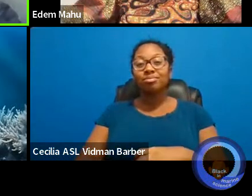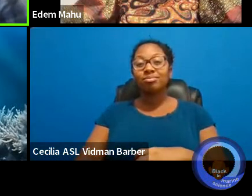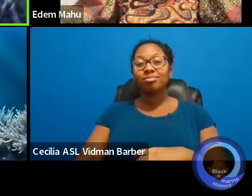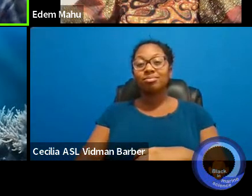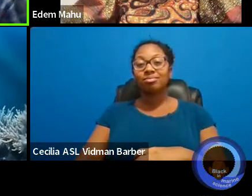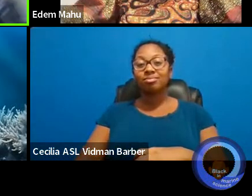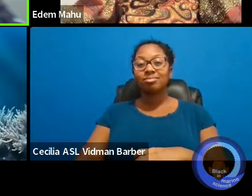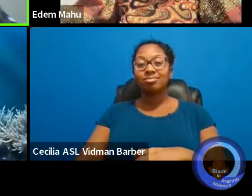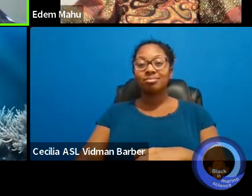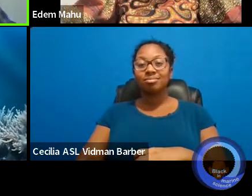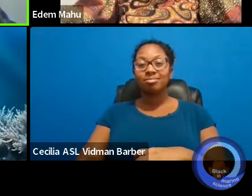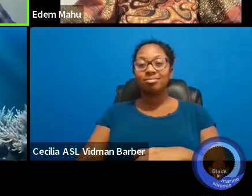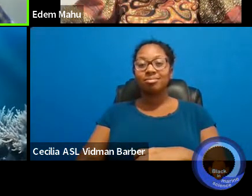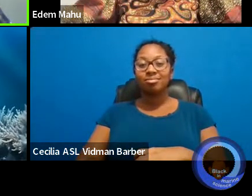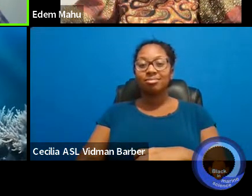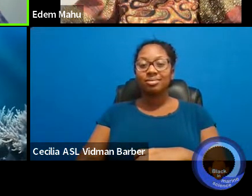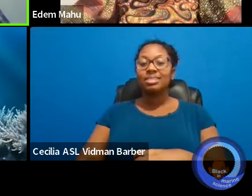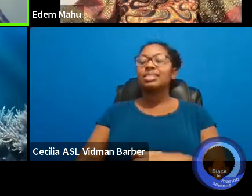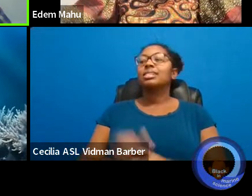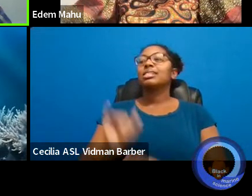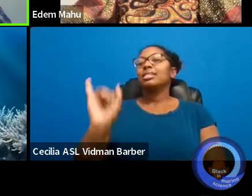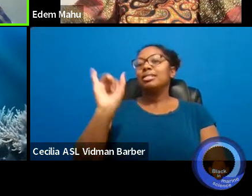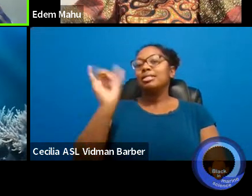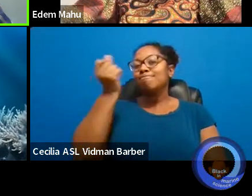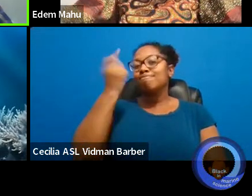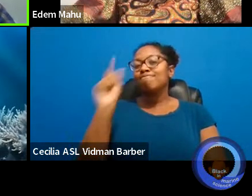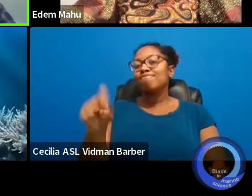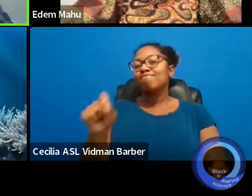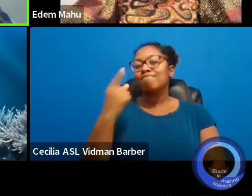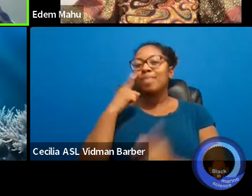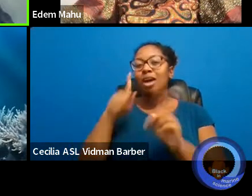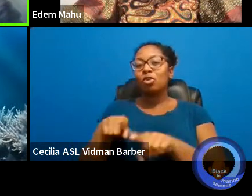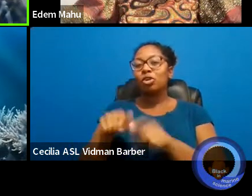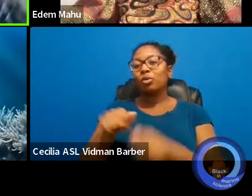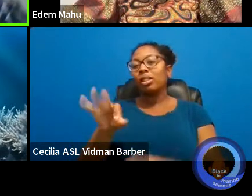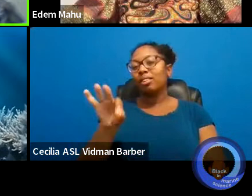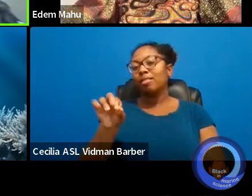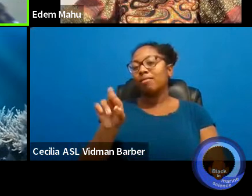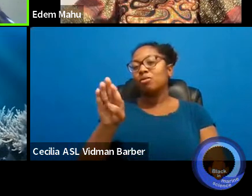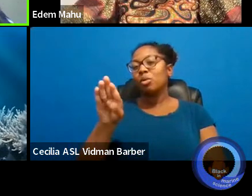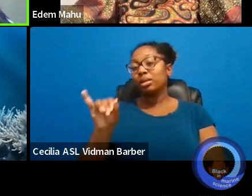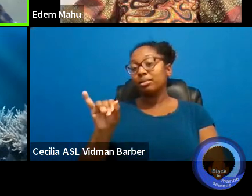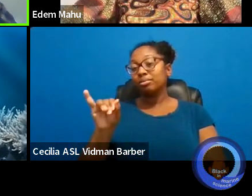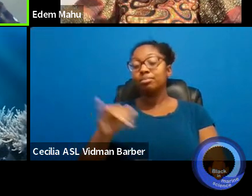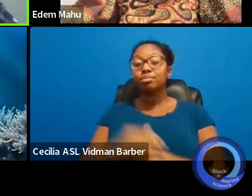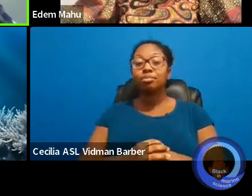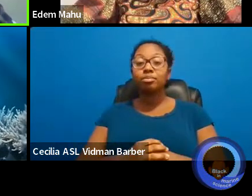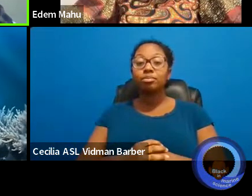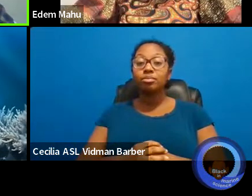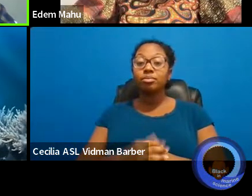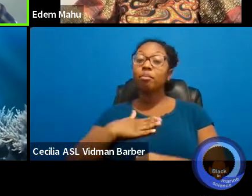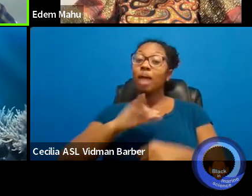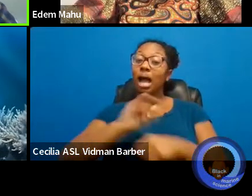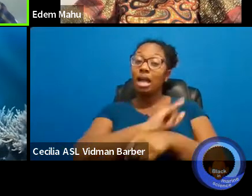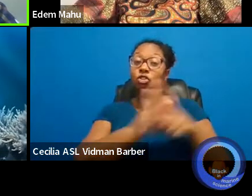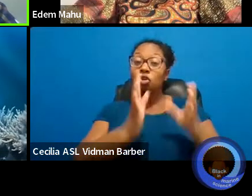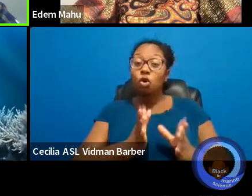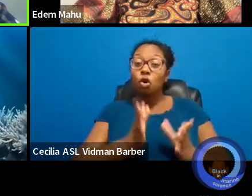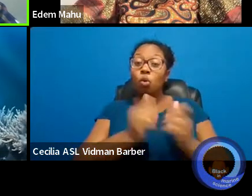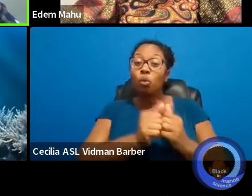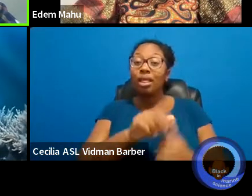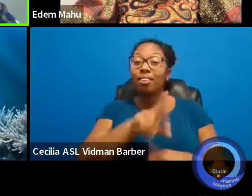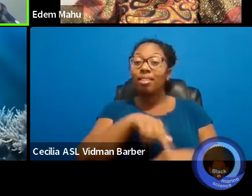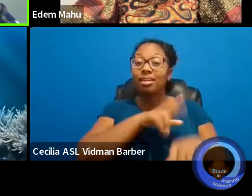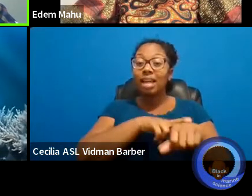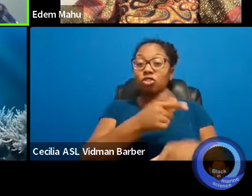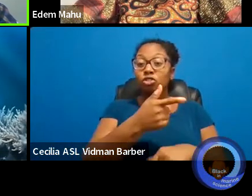I'm with Forbi on this one. When I was, doing my internship with the National Geographic,